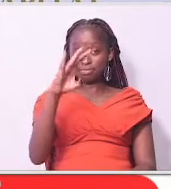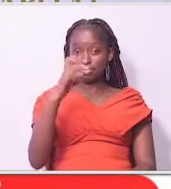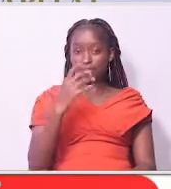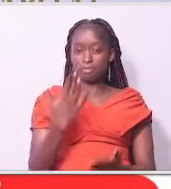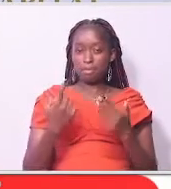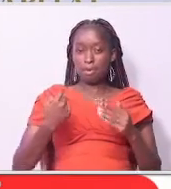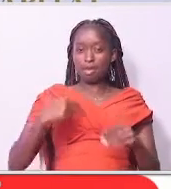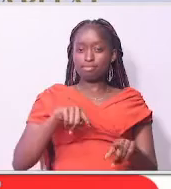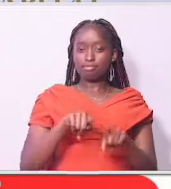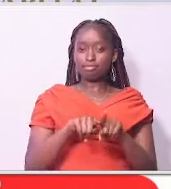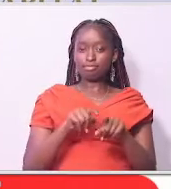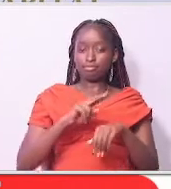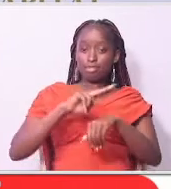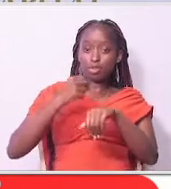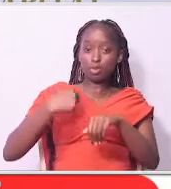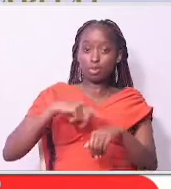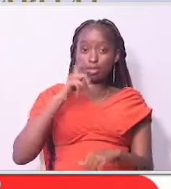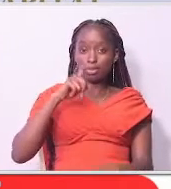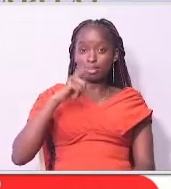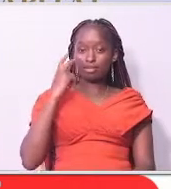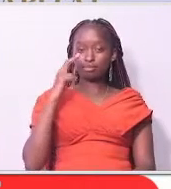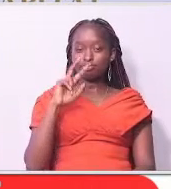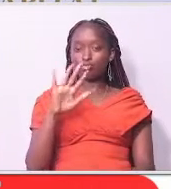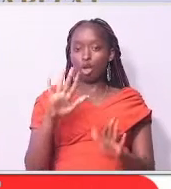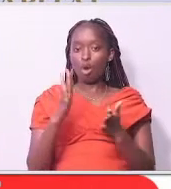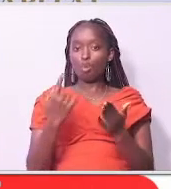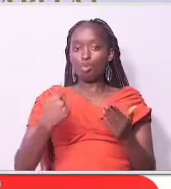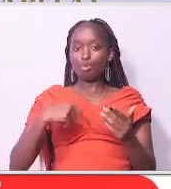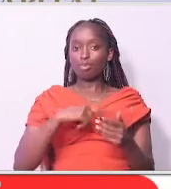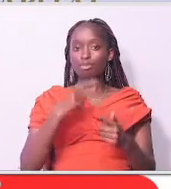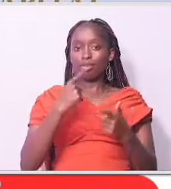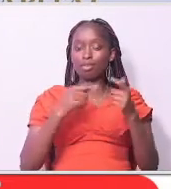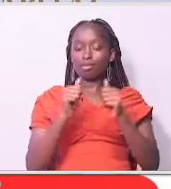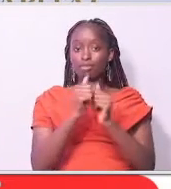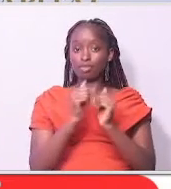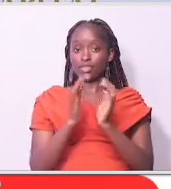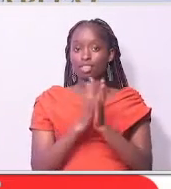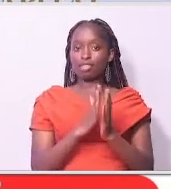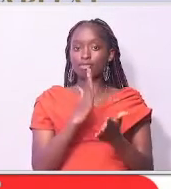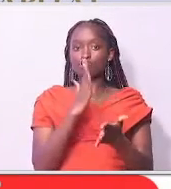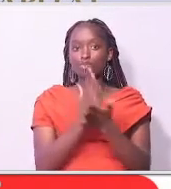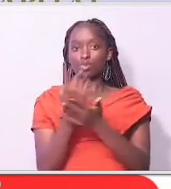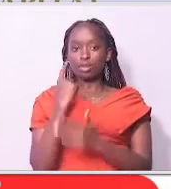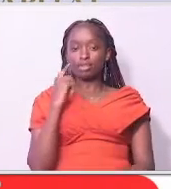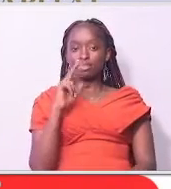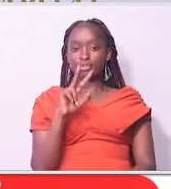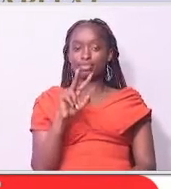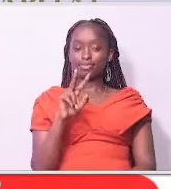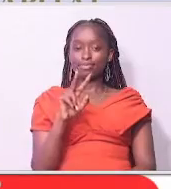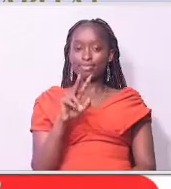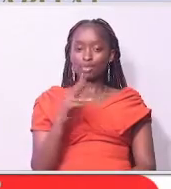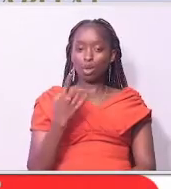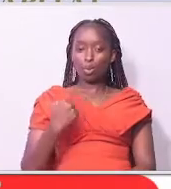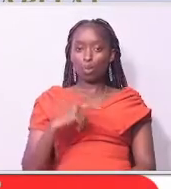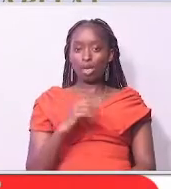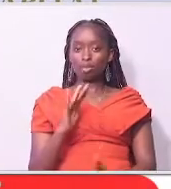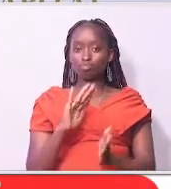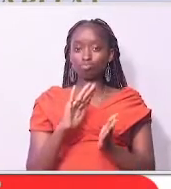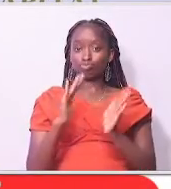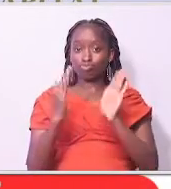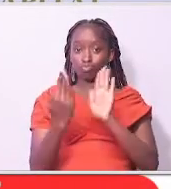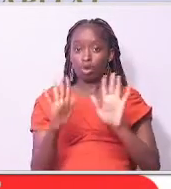need to see how we come together and of course see how do we approach